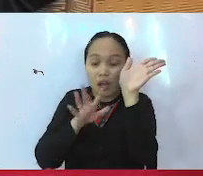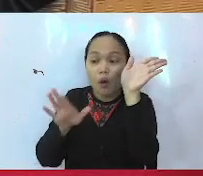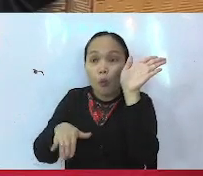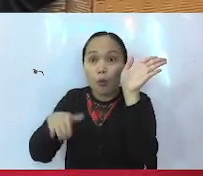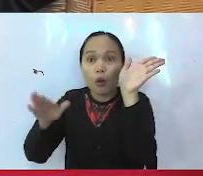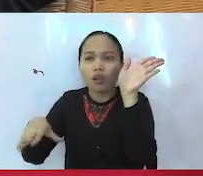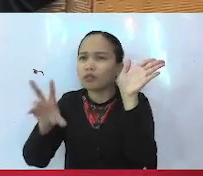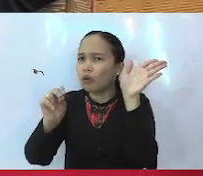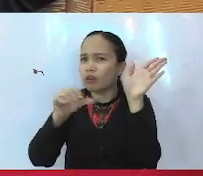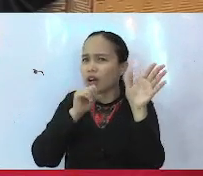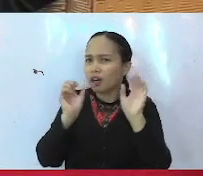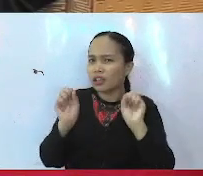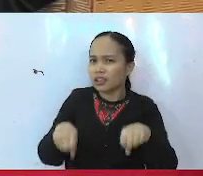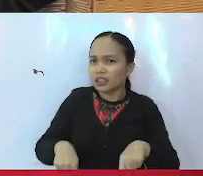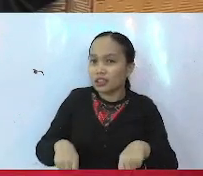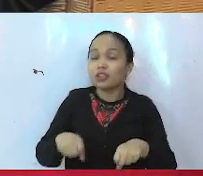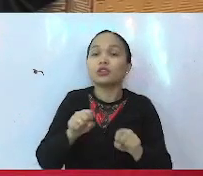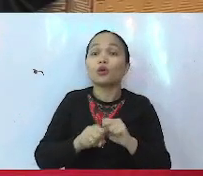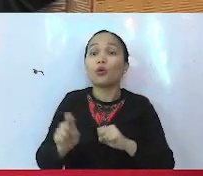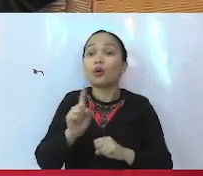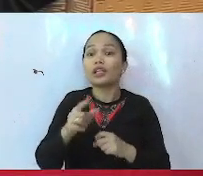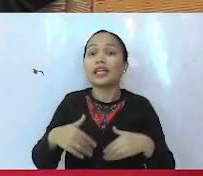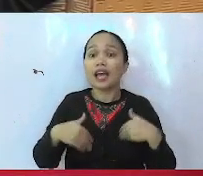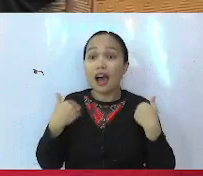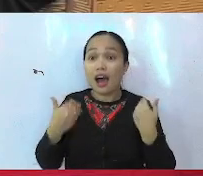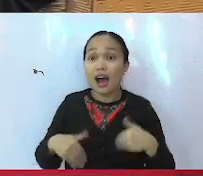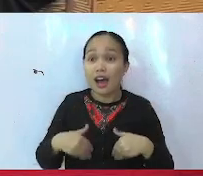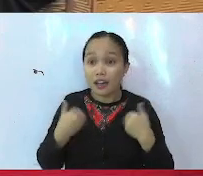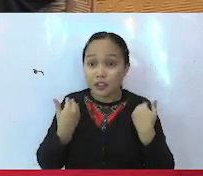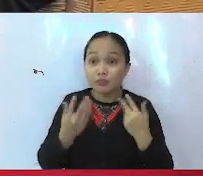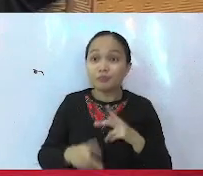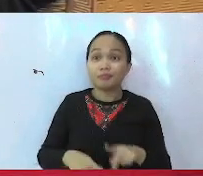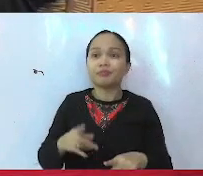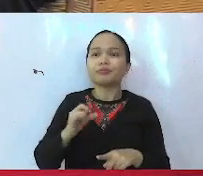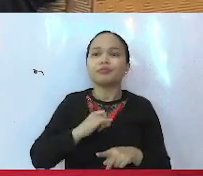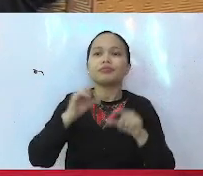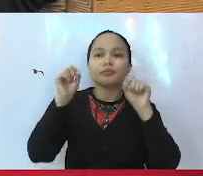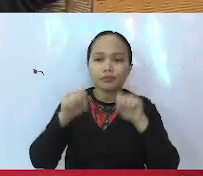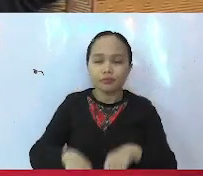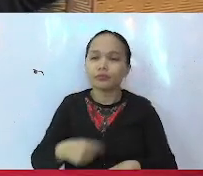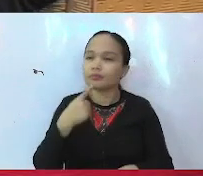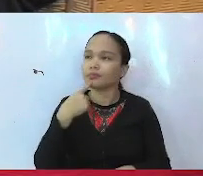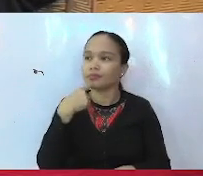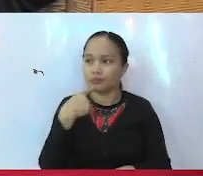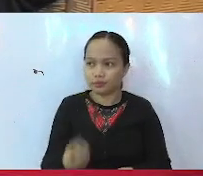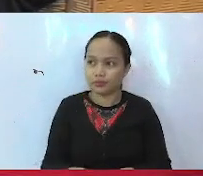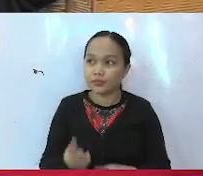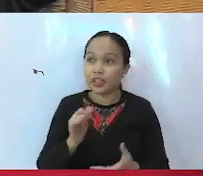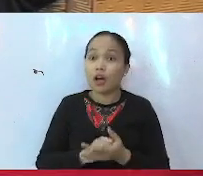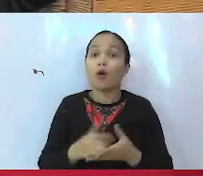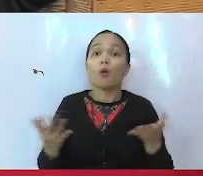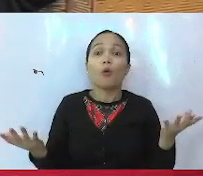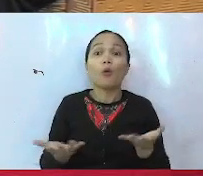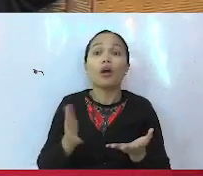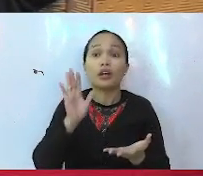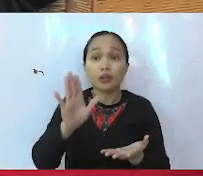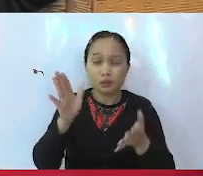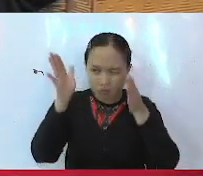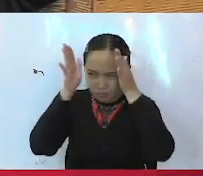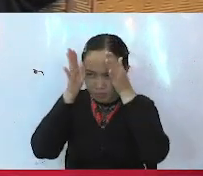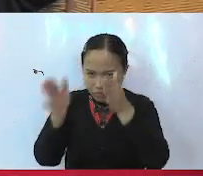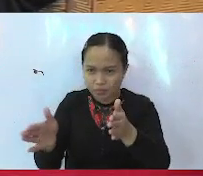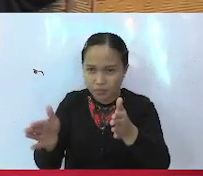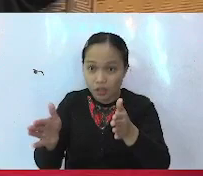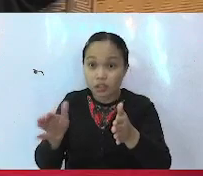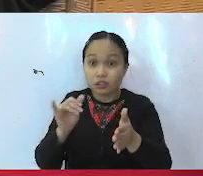That's not how it works. So with young people, I can tell a lot of young people where you're headed just based